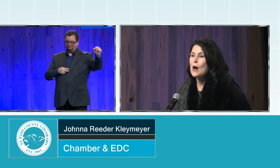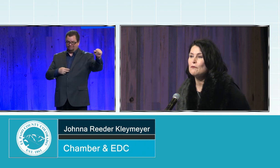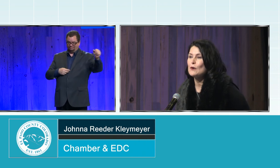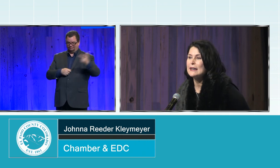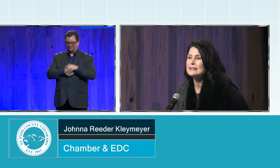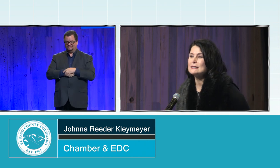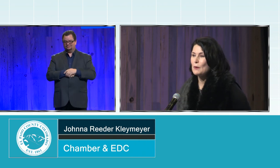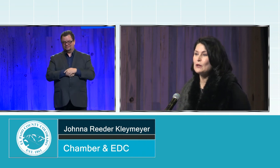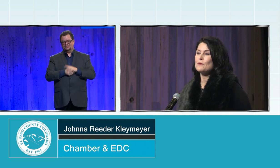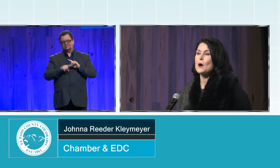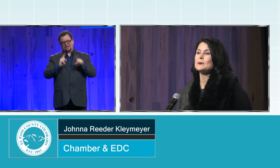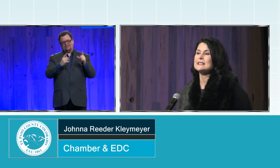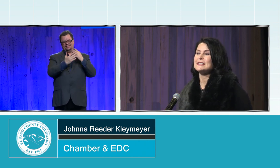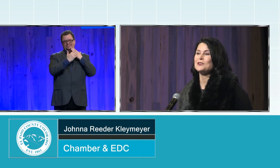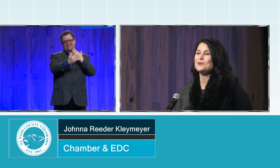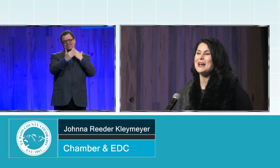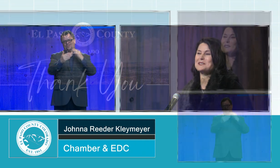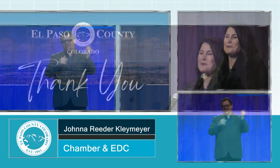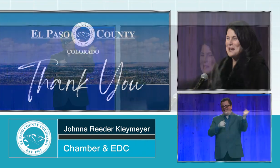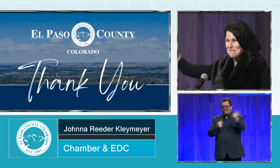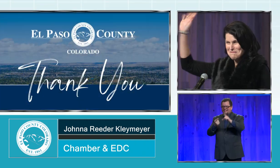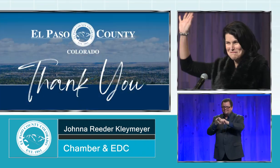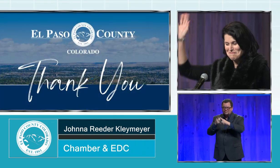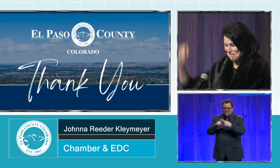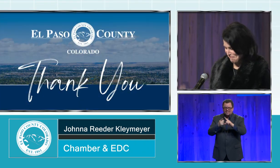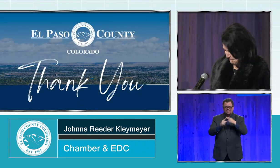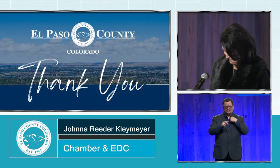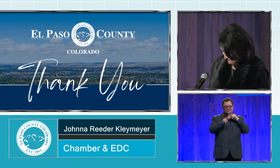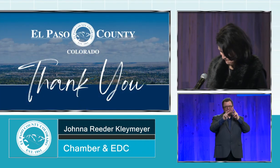thank you all, friends. We look forward to seeing you next week.